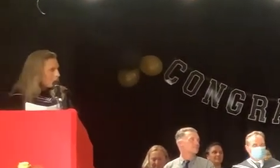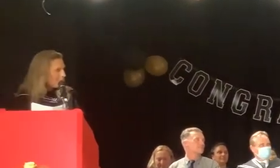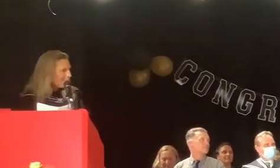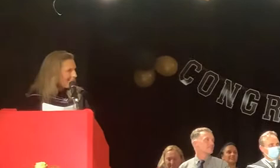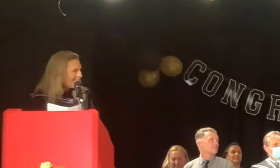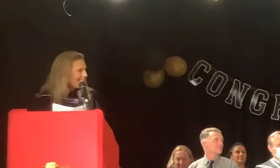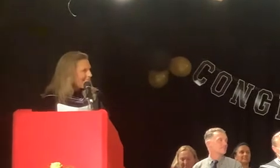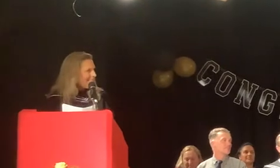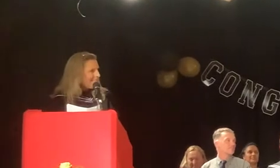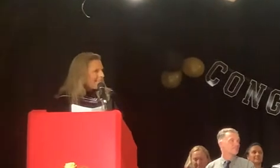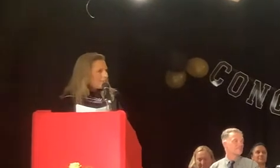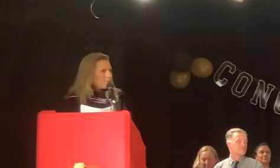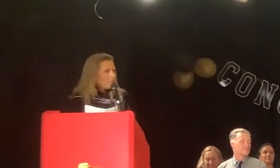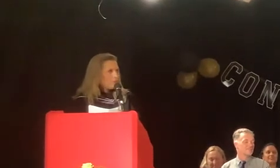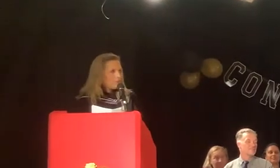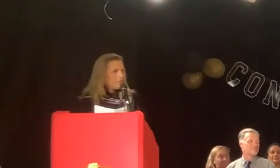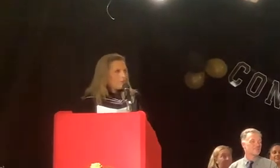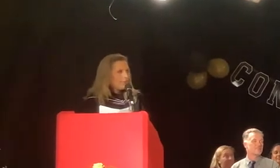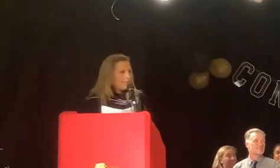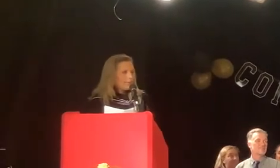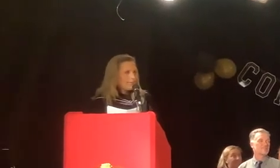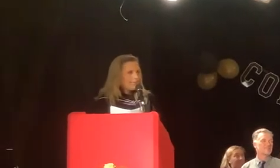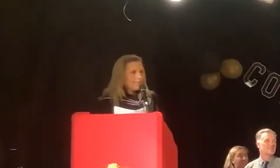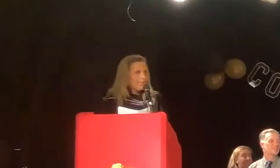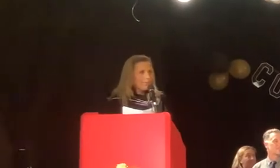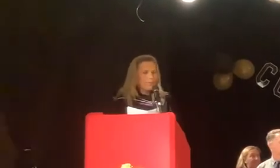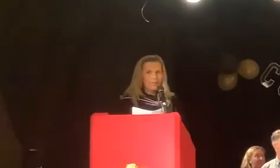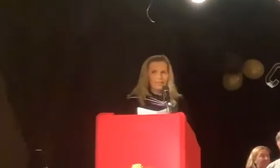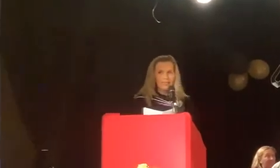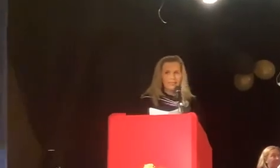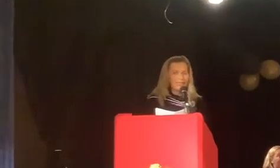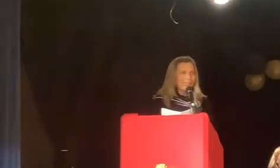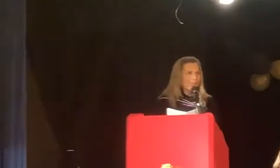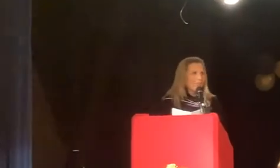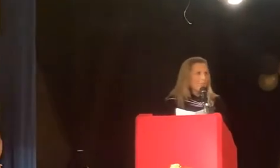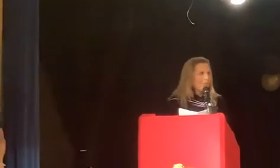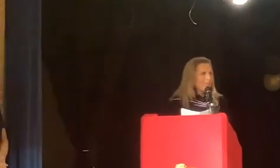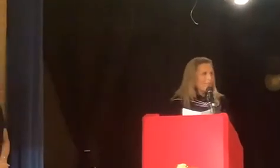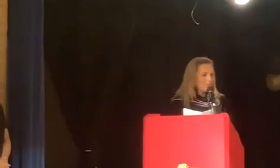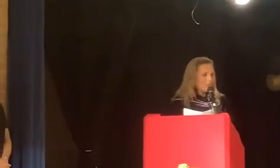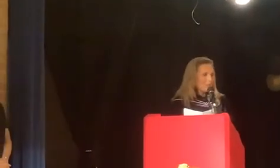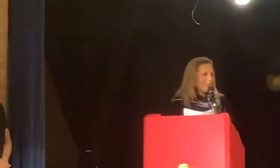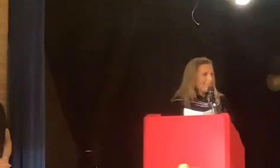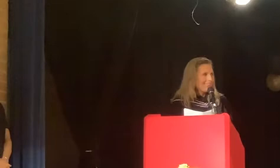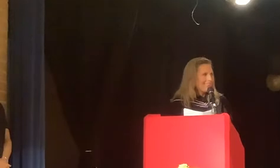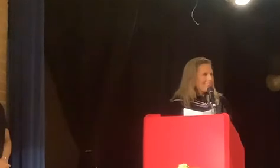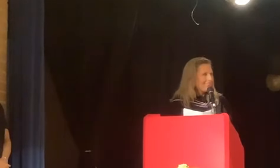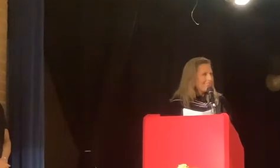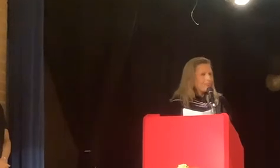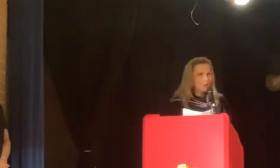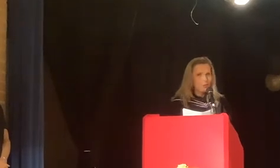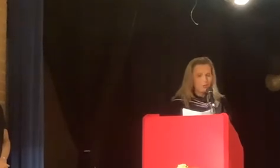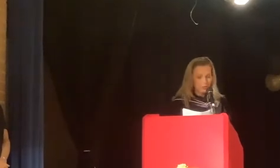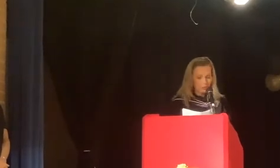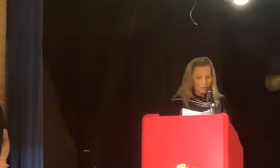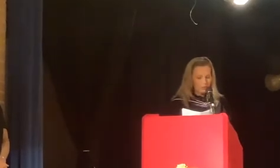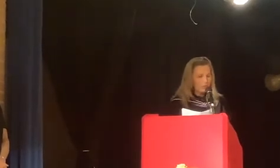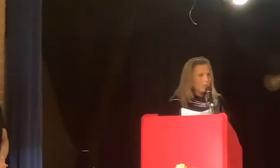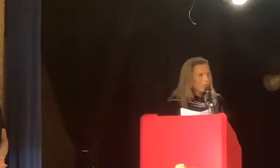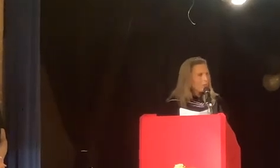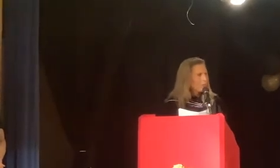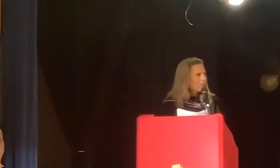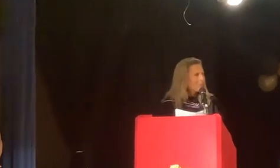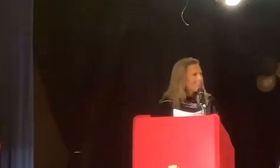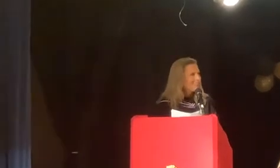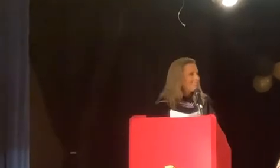more determined and fantastic young man. This is a guy who never gives up on anything. He's a true